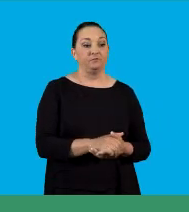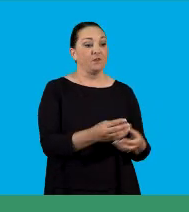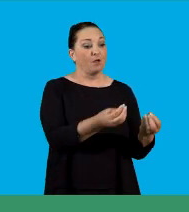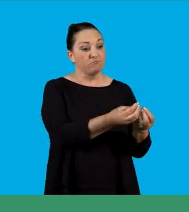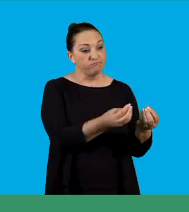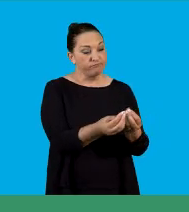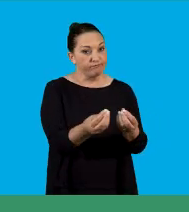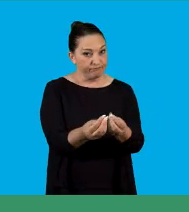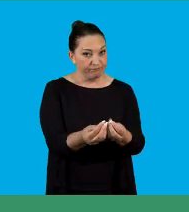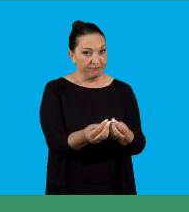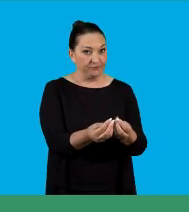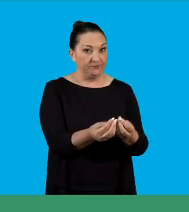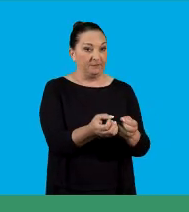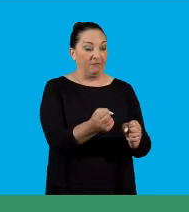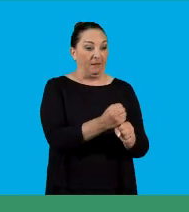products have you